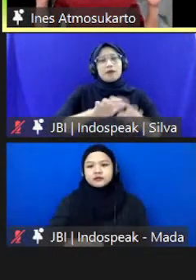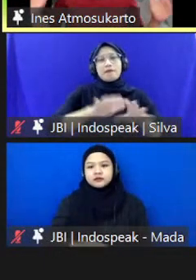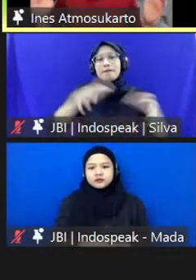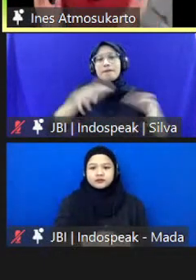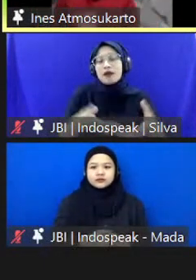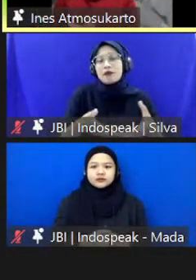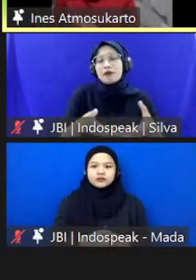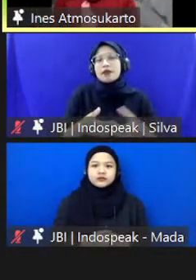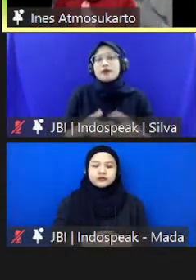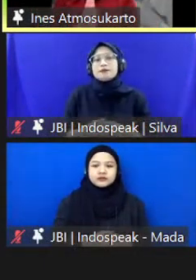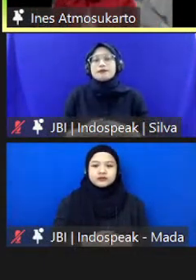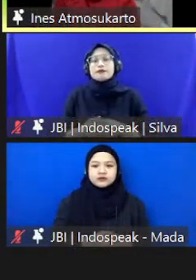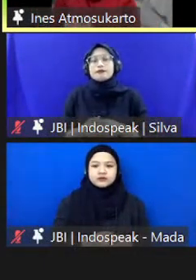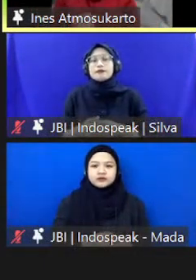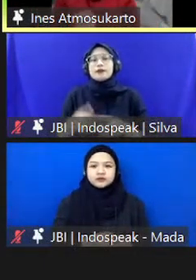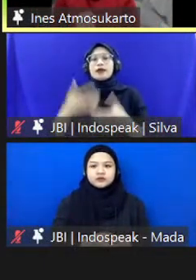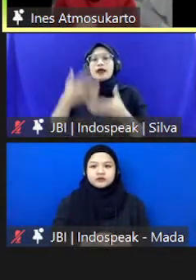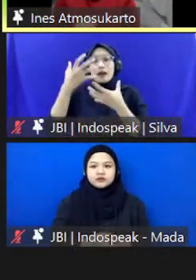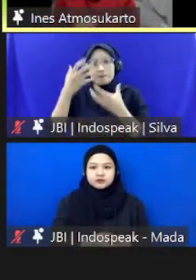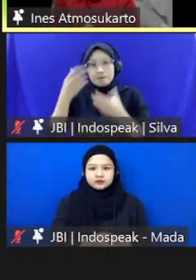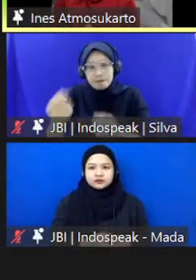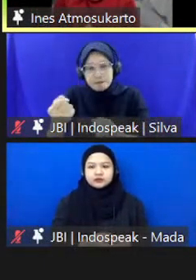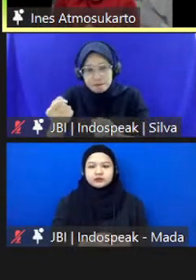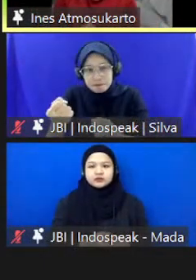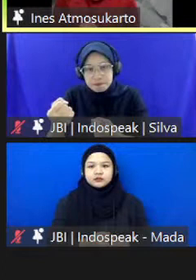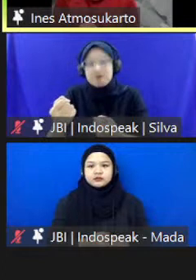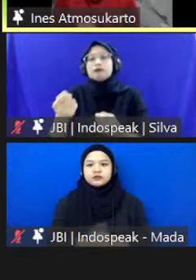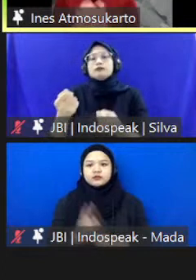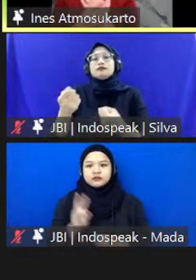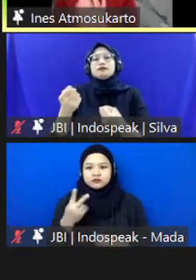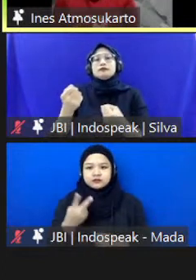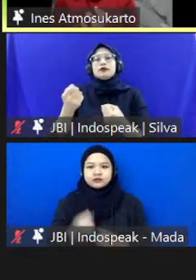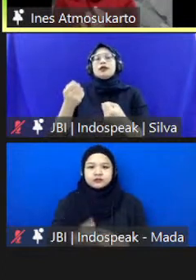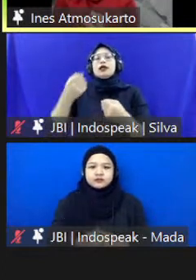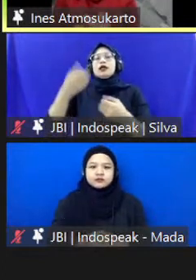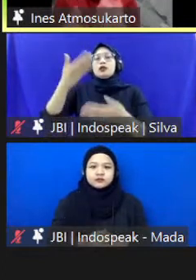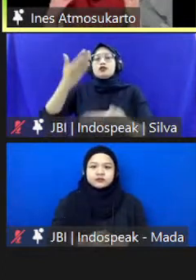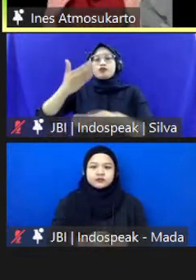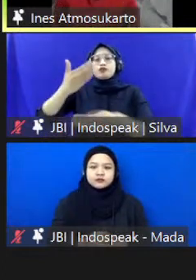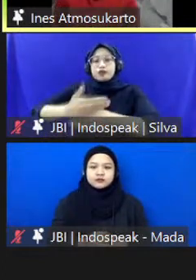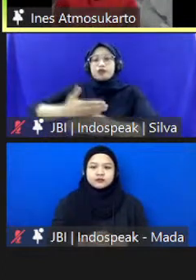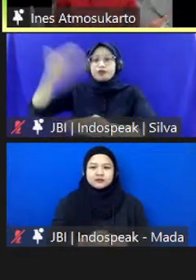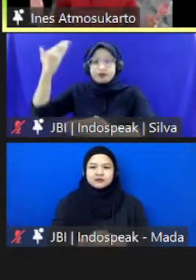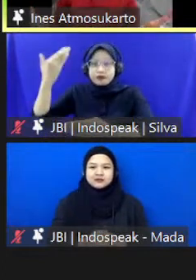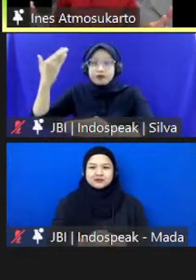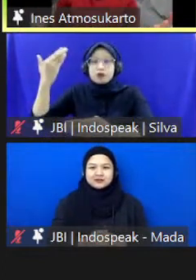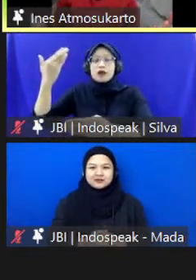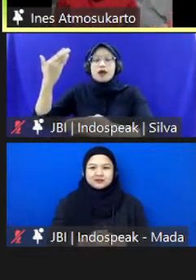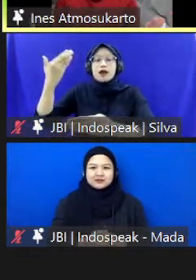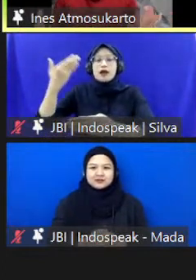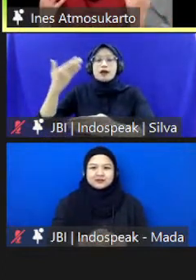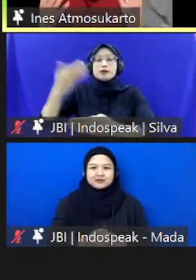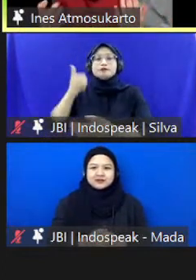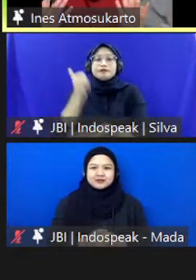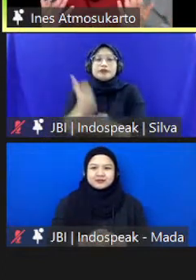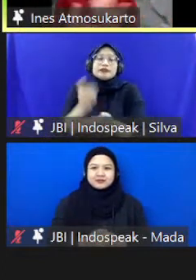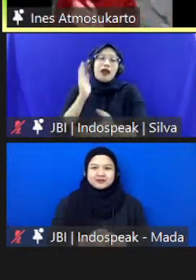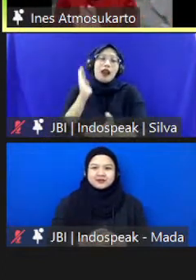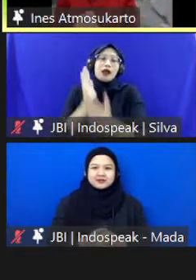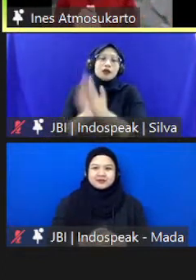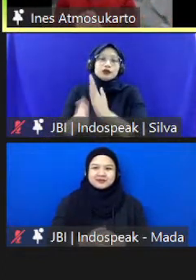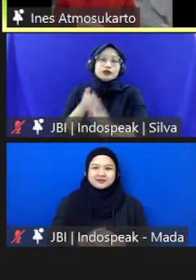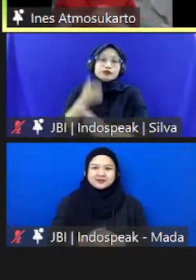I really hope for return to the reopening of the borders, to travel, in-person meetings,